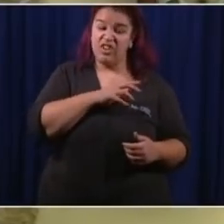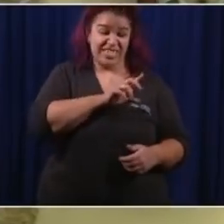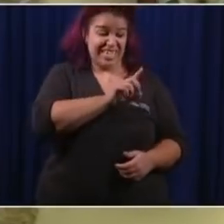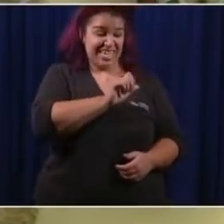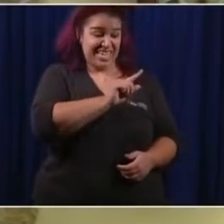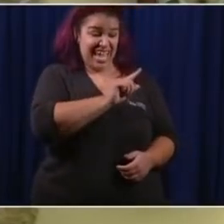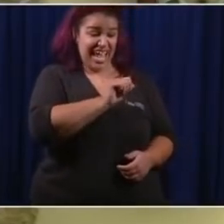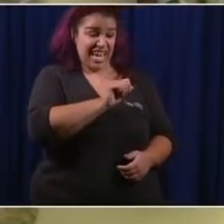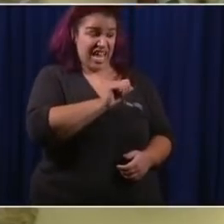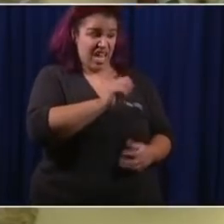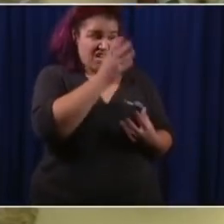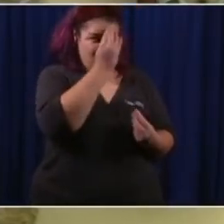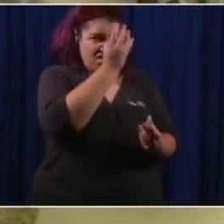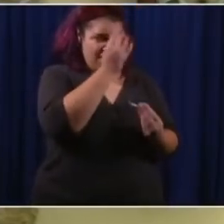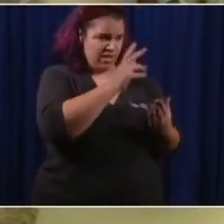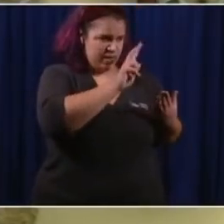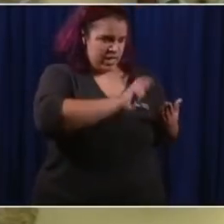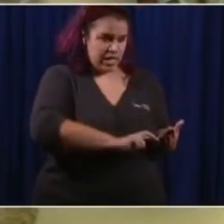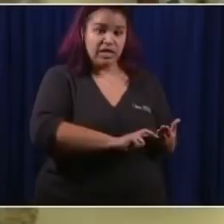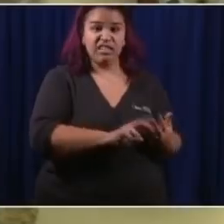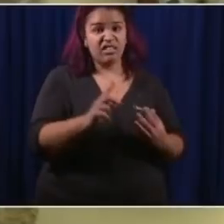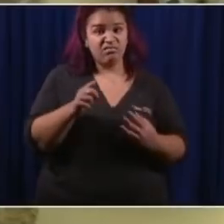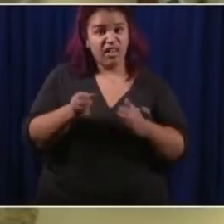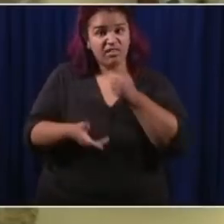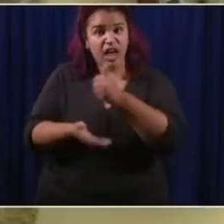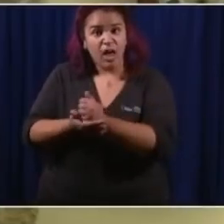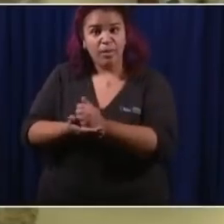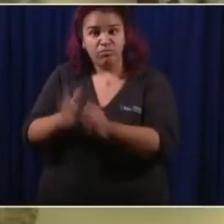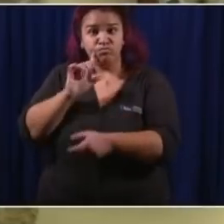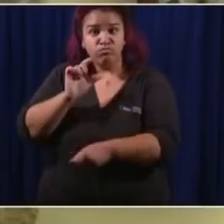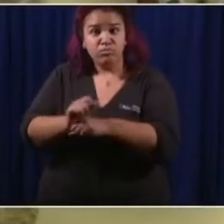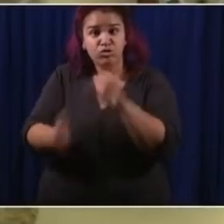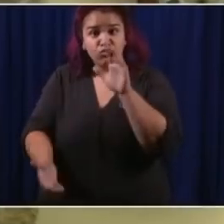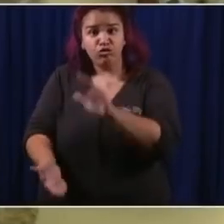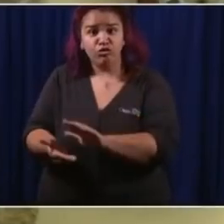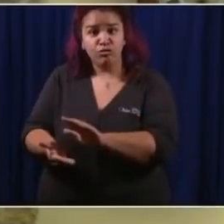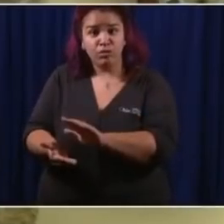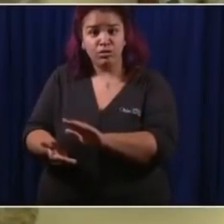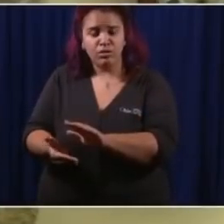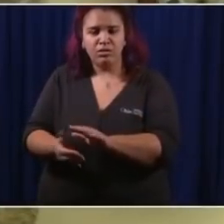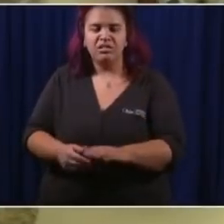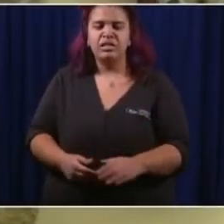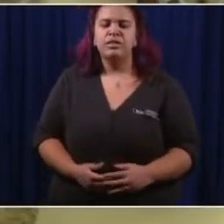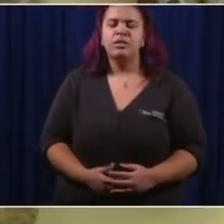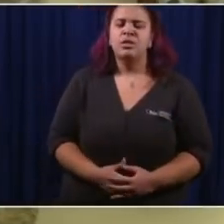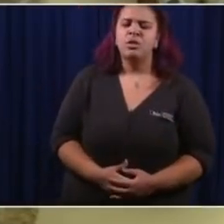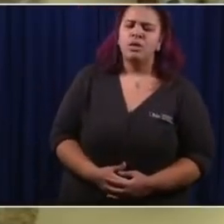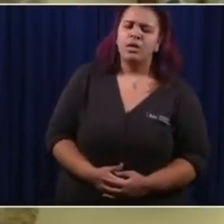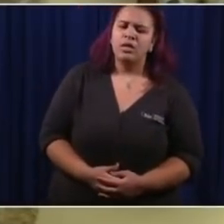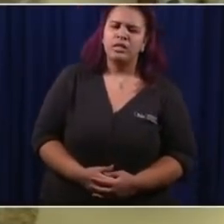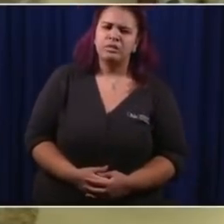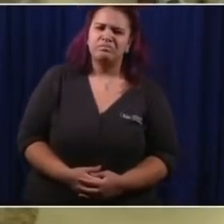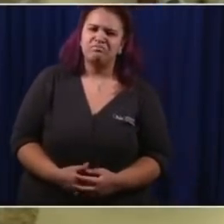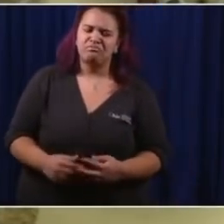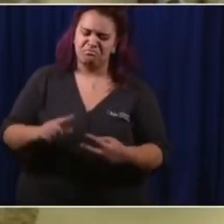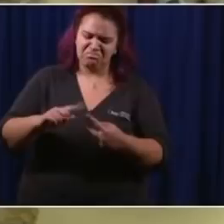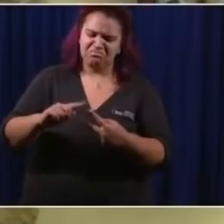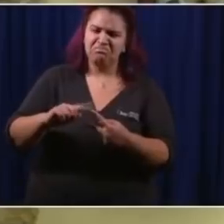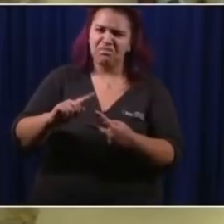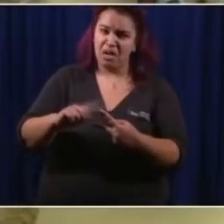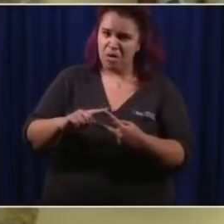working? Thank you. Sure. Well, let me talk about the first question you